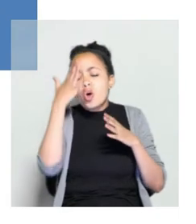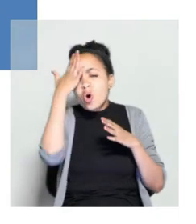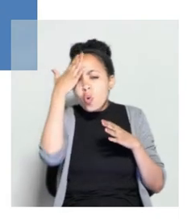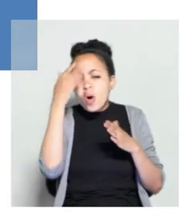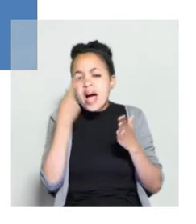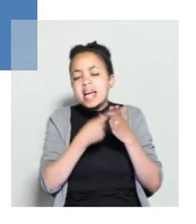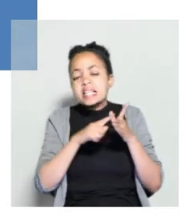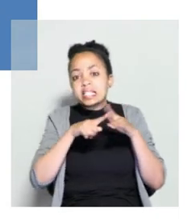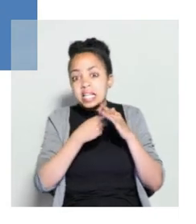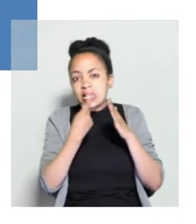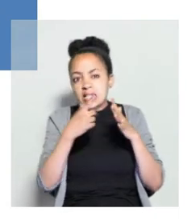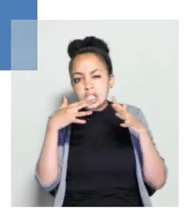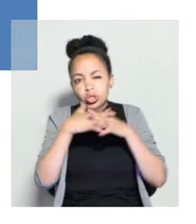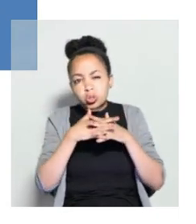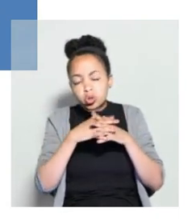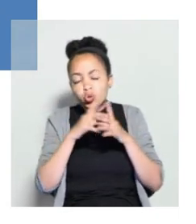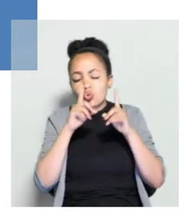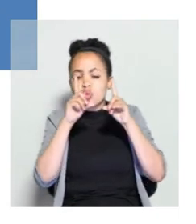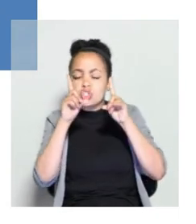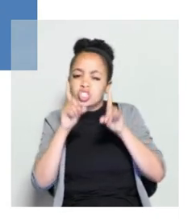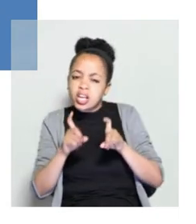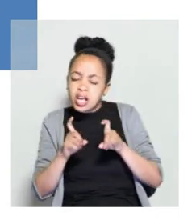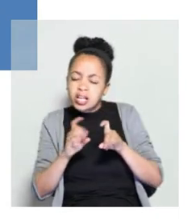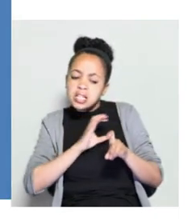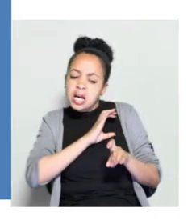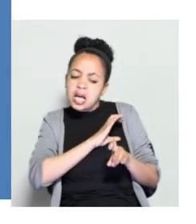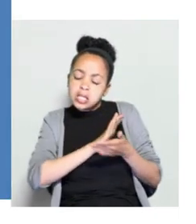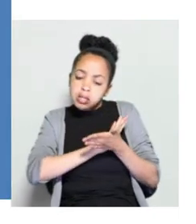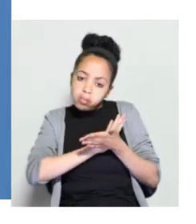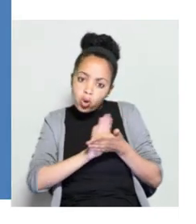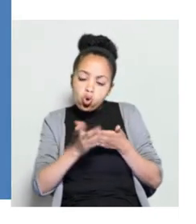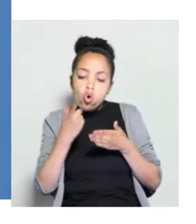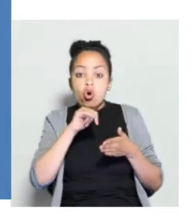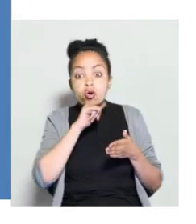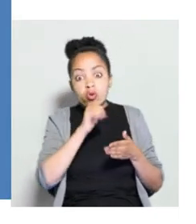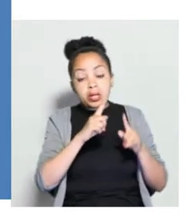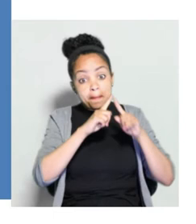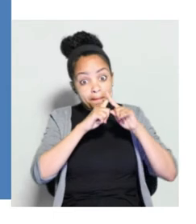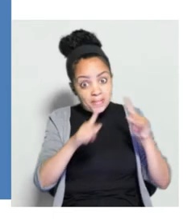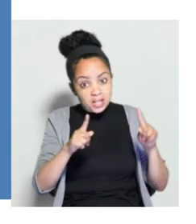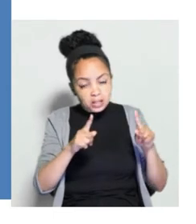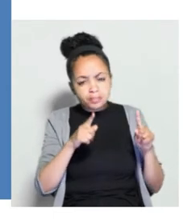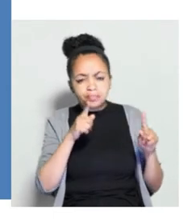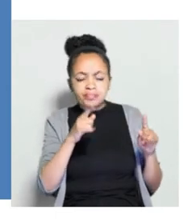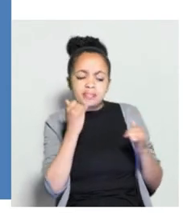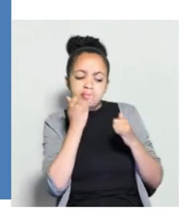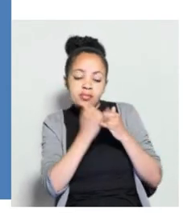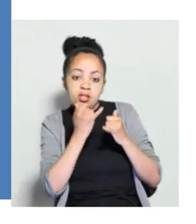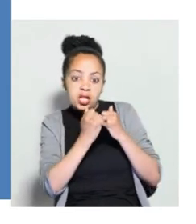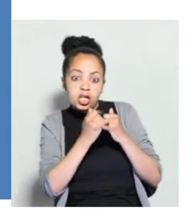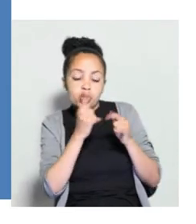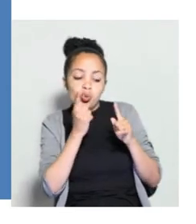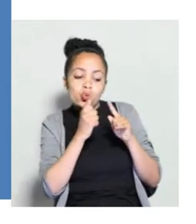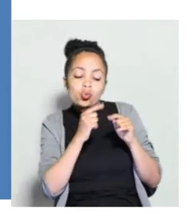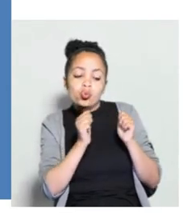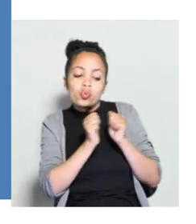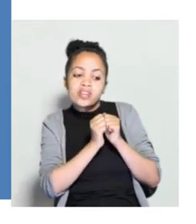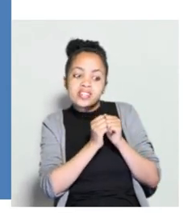this crosses? To check the character is pure or not, but it doesn't end up with that of a